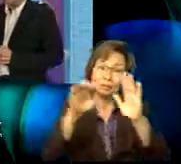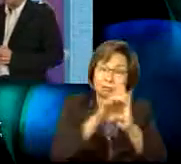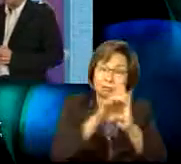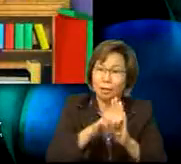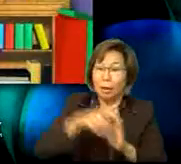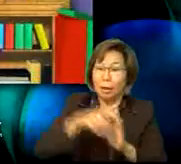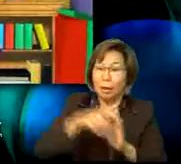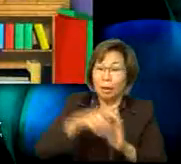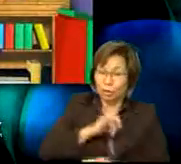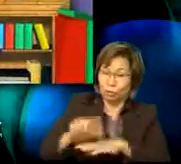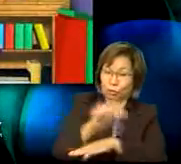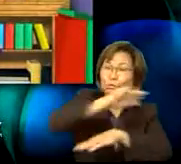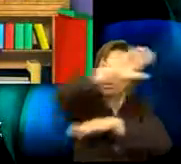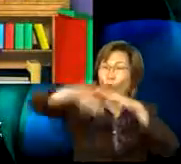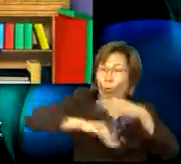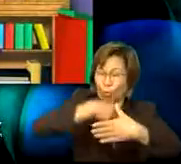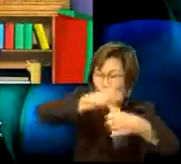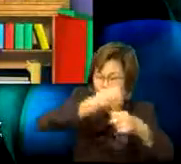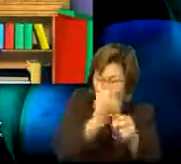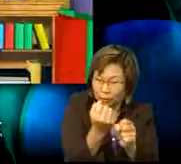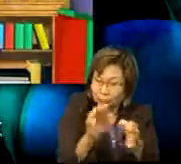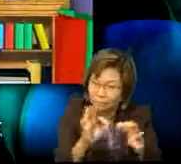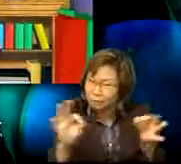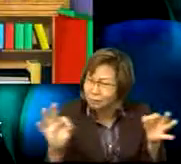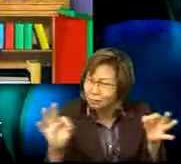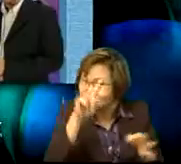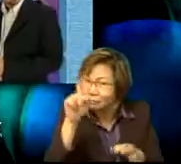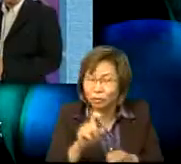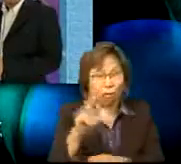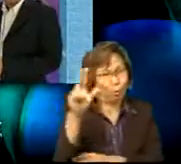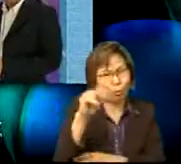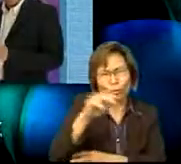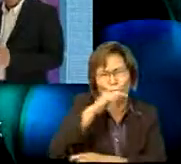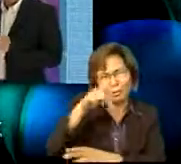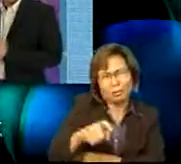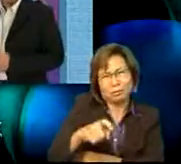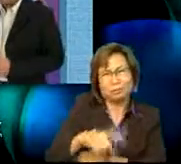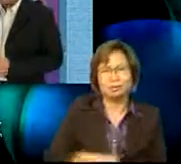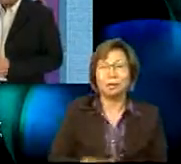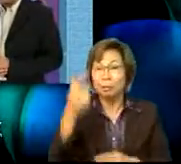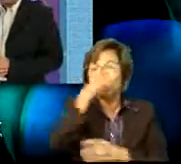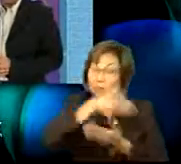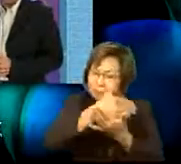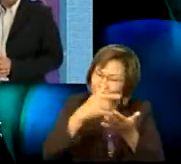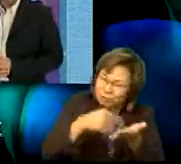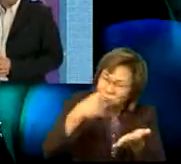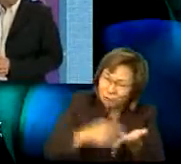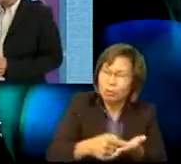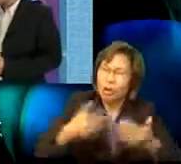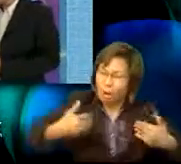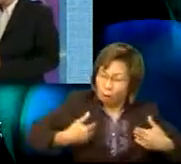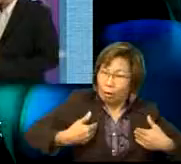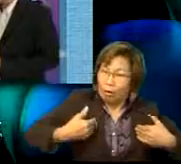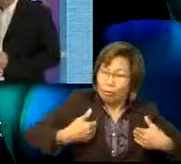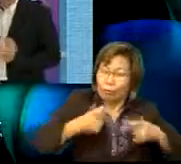picture. Must I use all of them to make the sentences? No, not necessary. Because sometimes